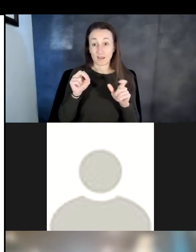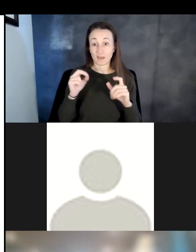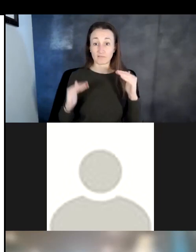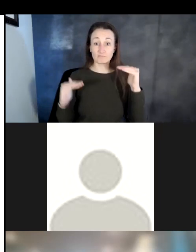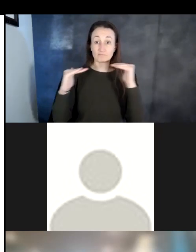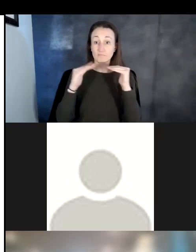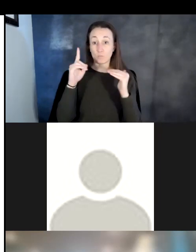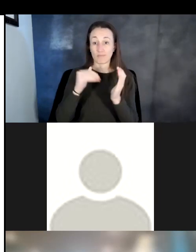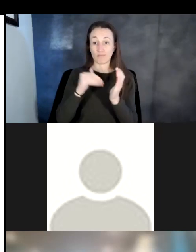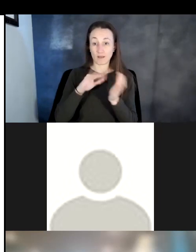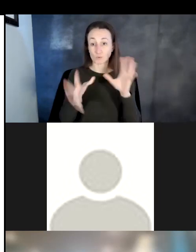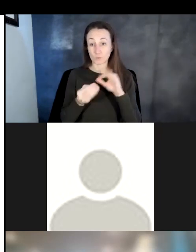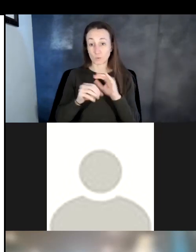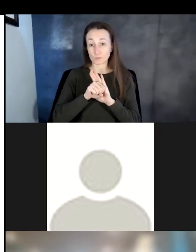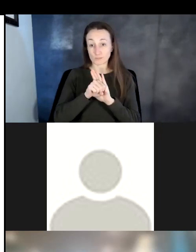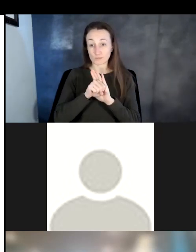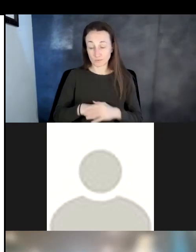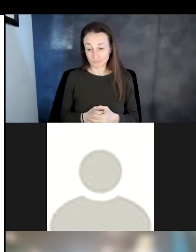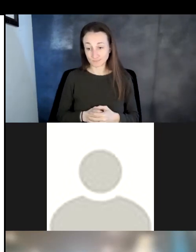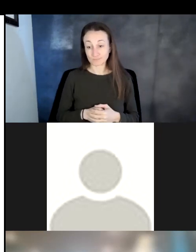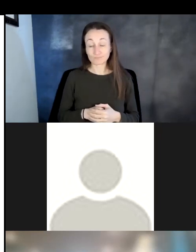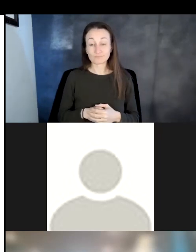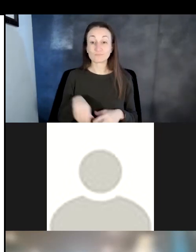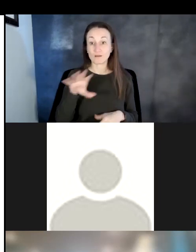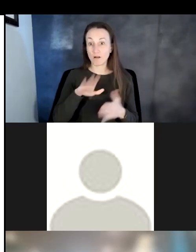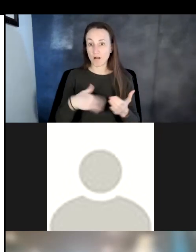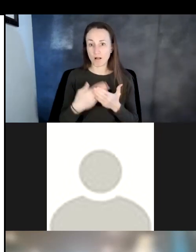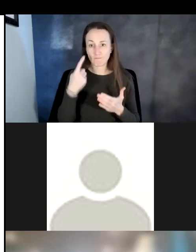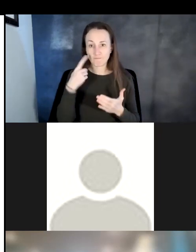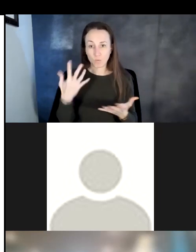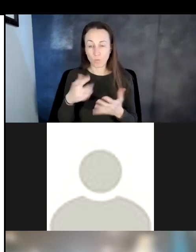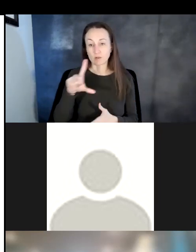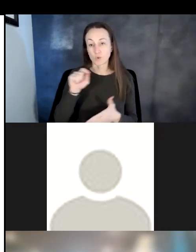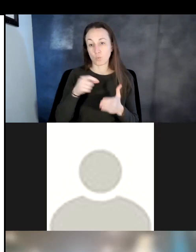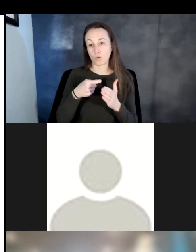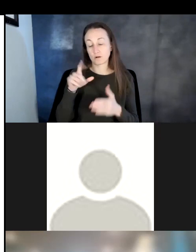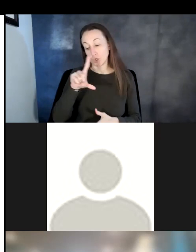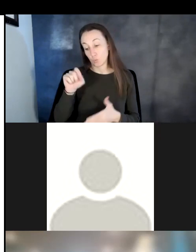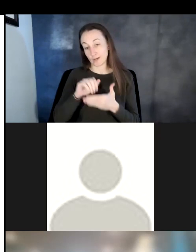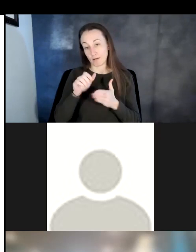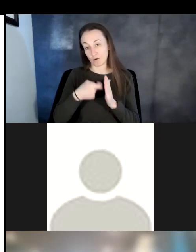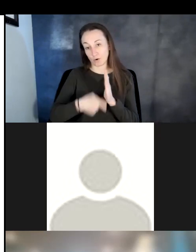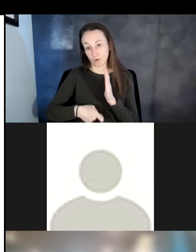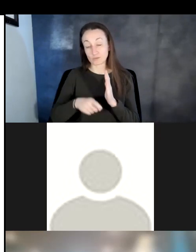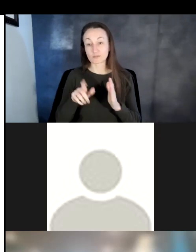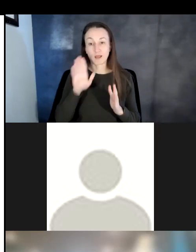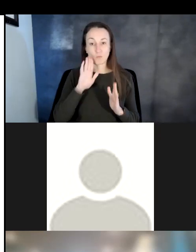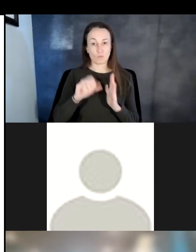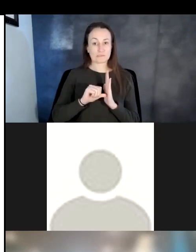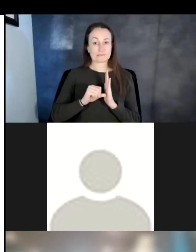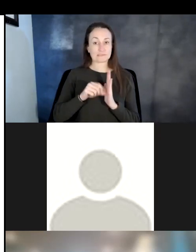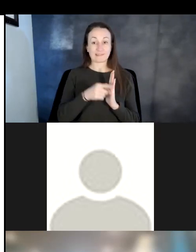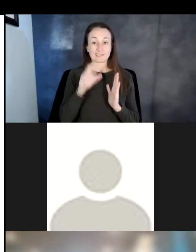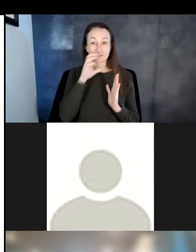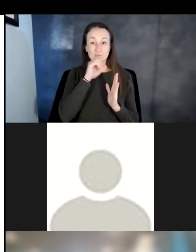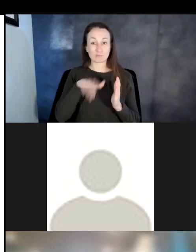total samples. All for this $20 cost. Now, I will highlight that this assumes that all variability